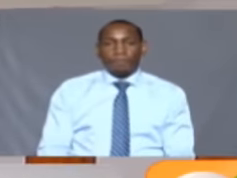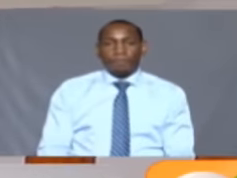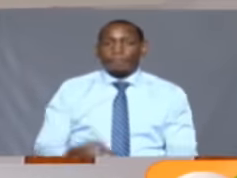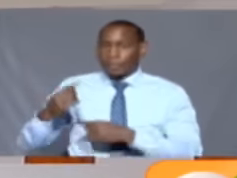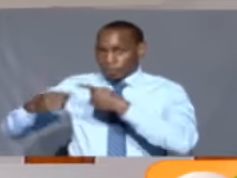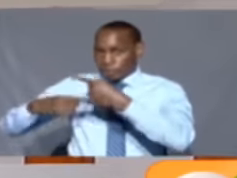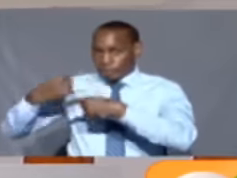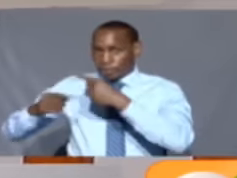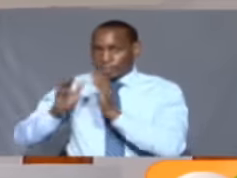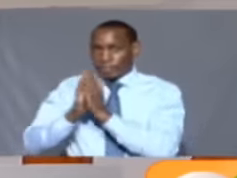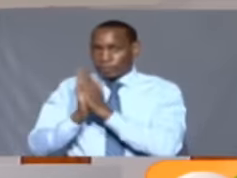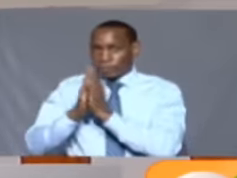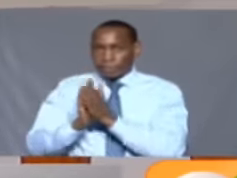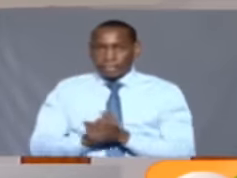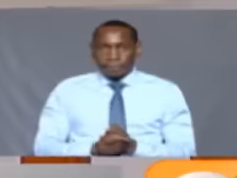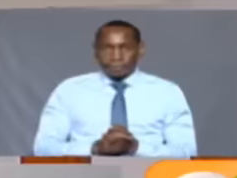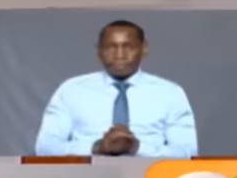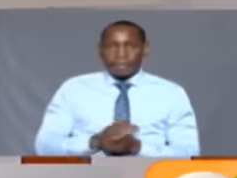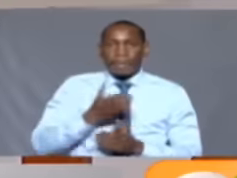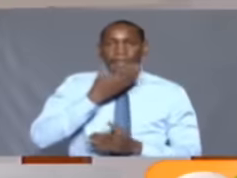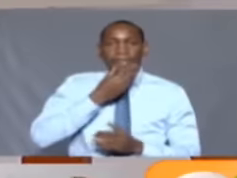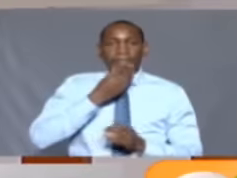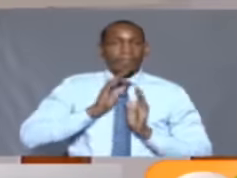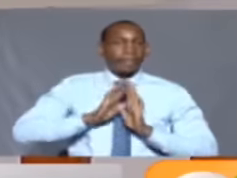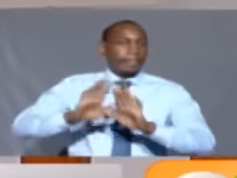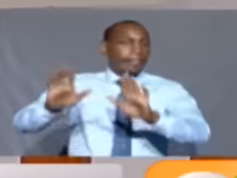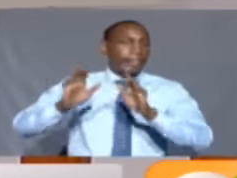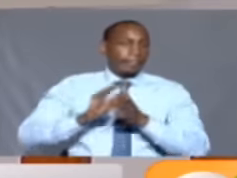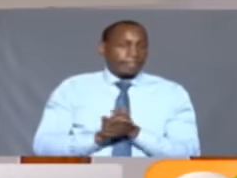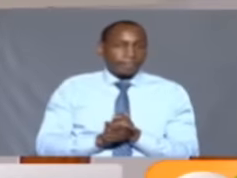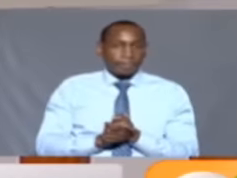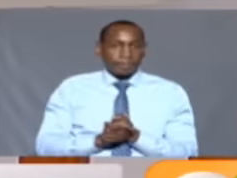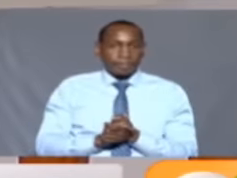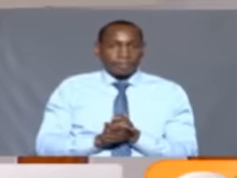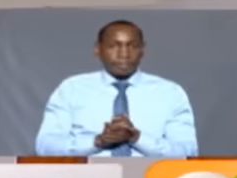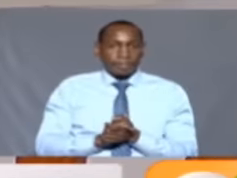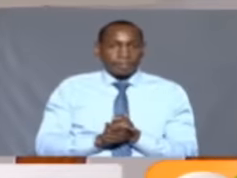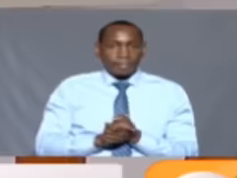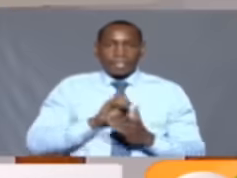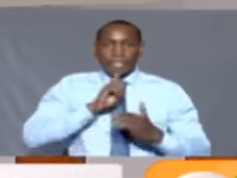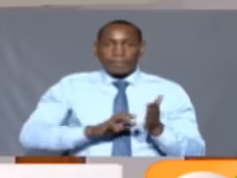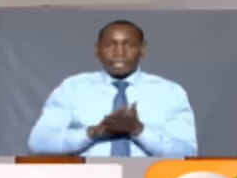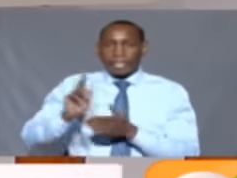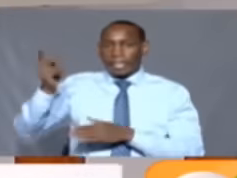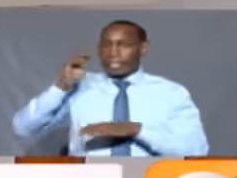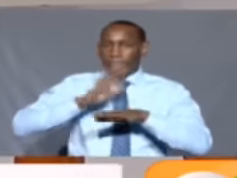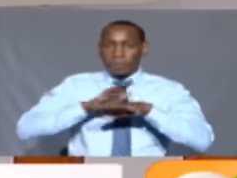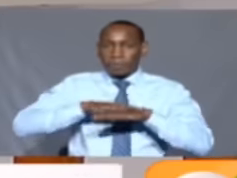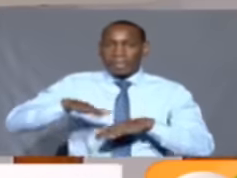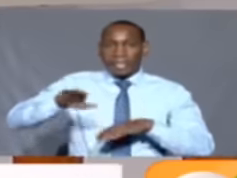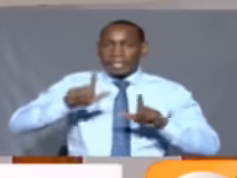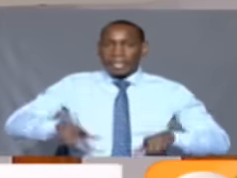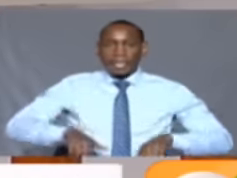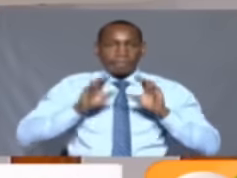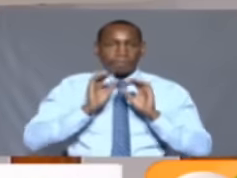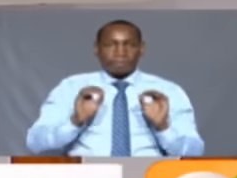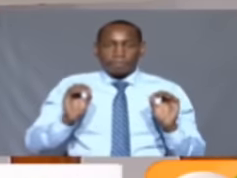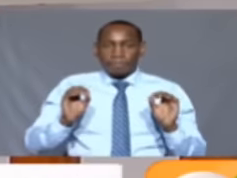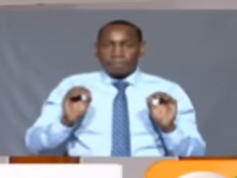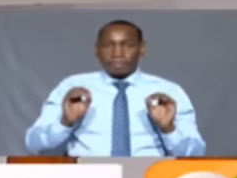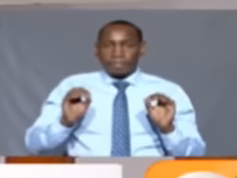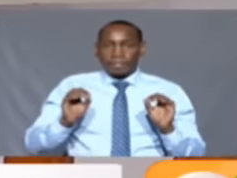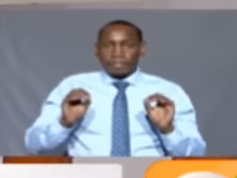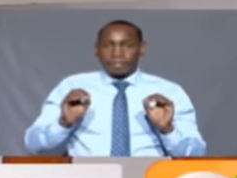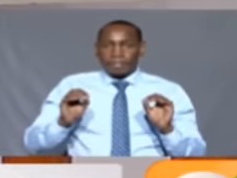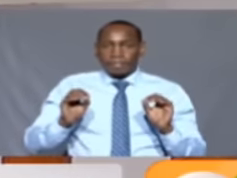Go on. So he left us, and then, because he chose, like, Kenya's not a good place to live in. And then now he's